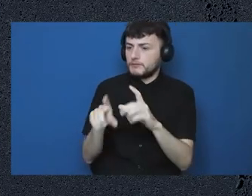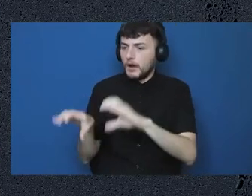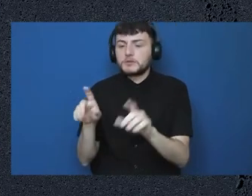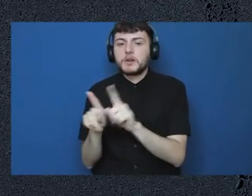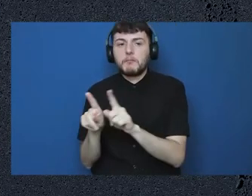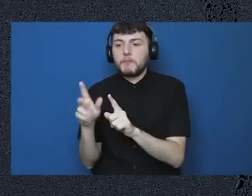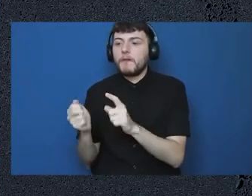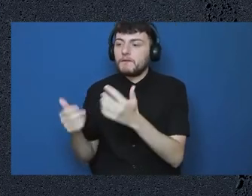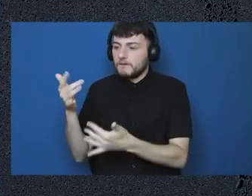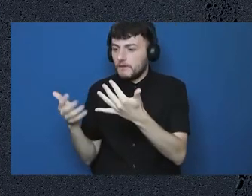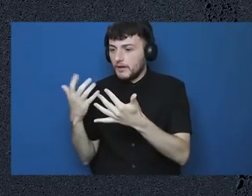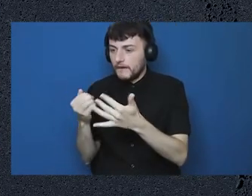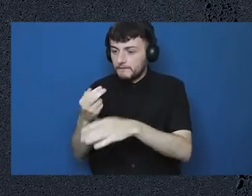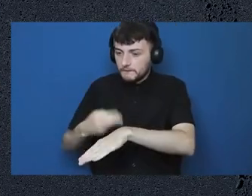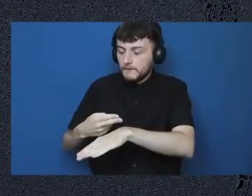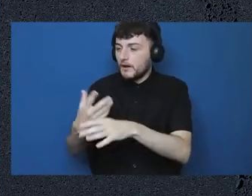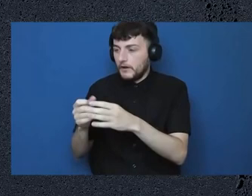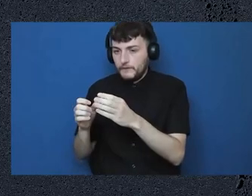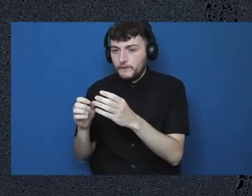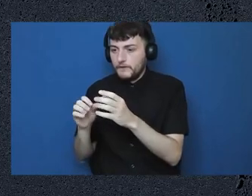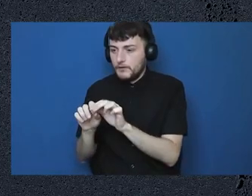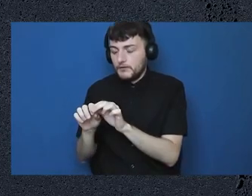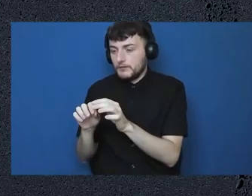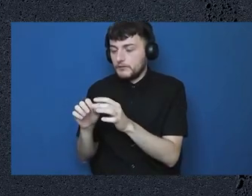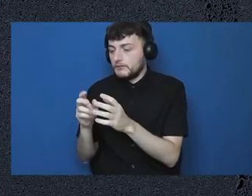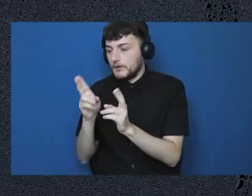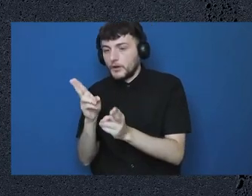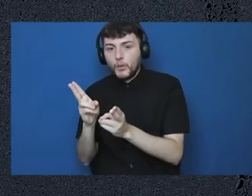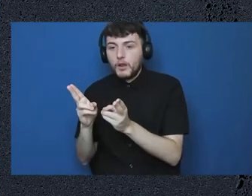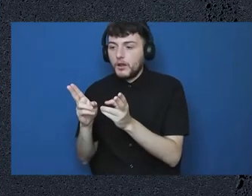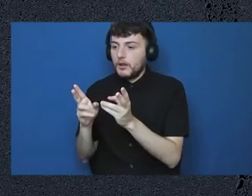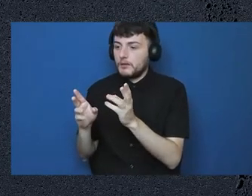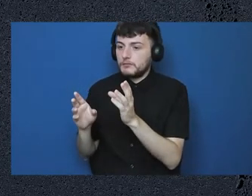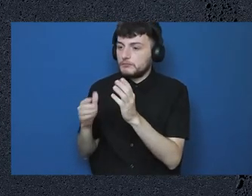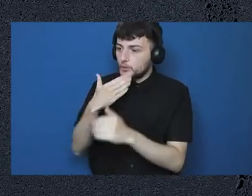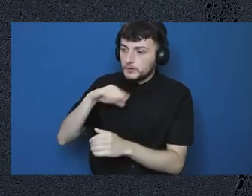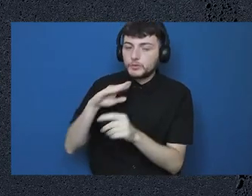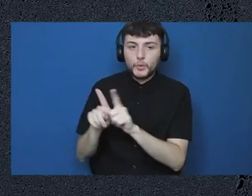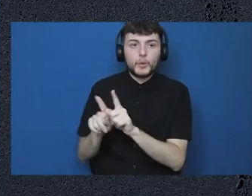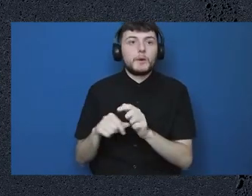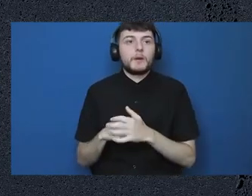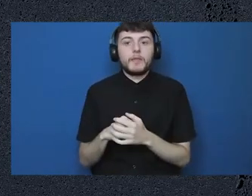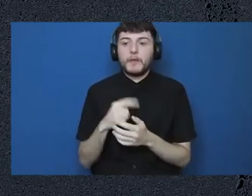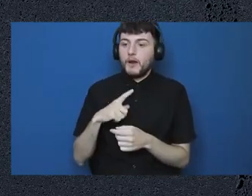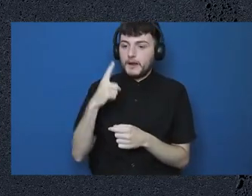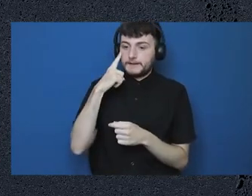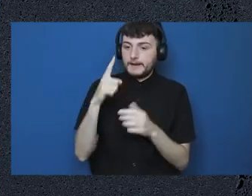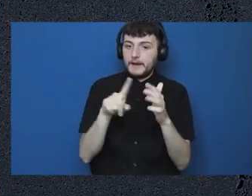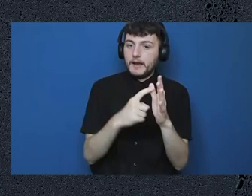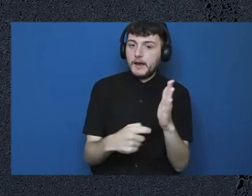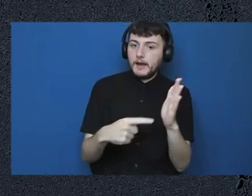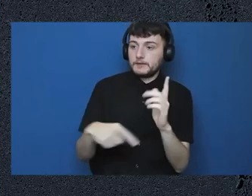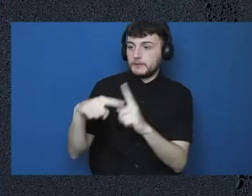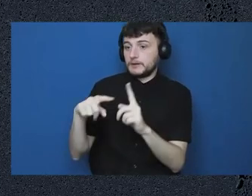that's a powerful thing, where I recognise the arts and the sciences have so much in common,